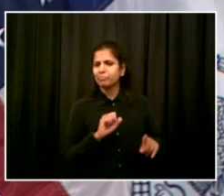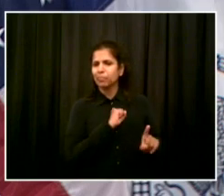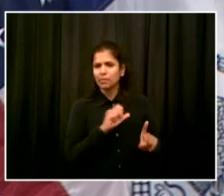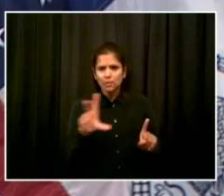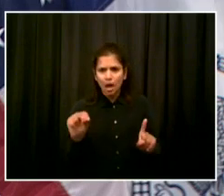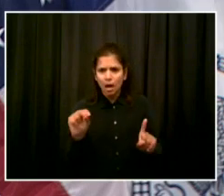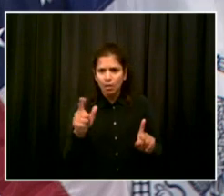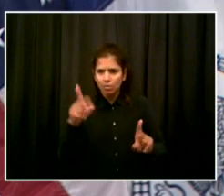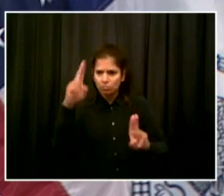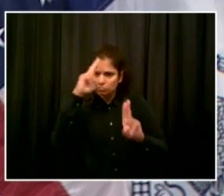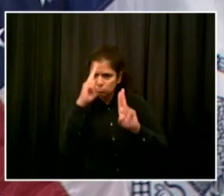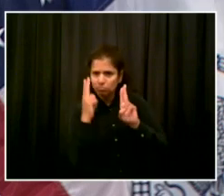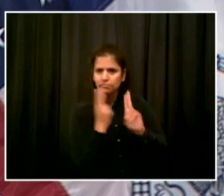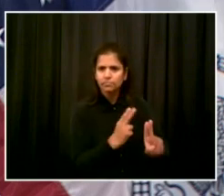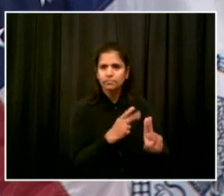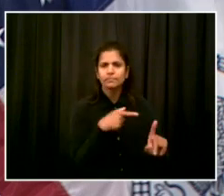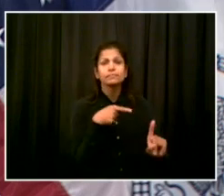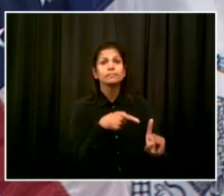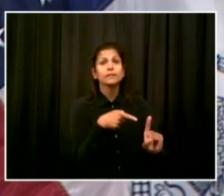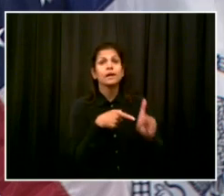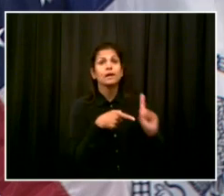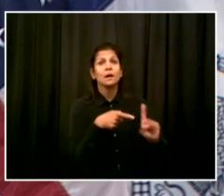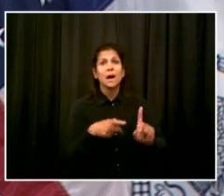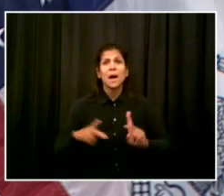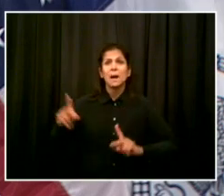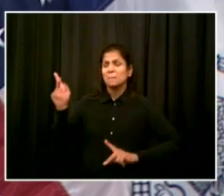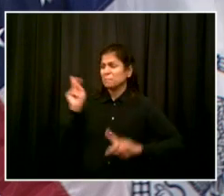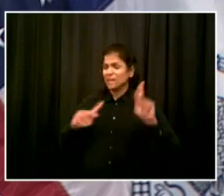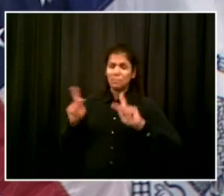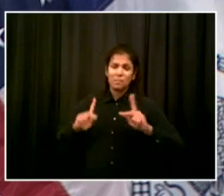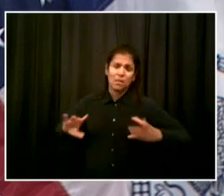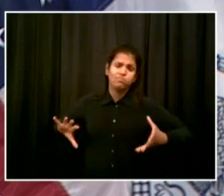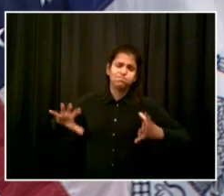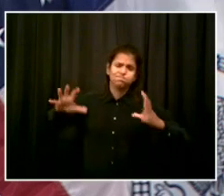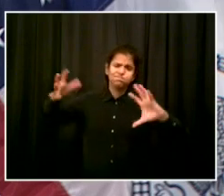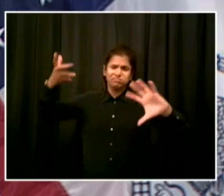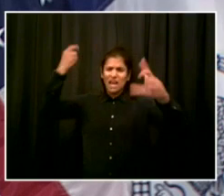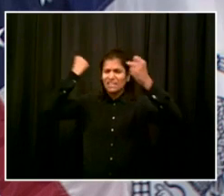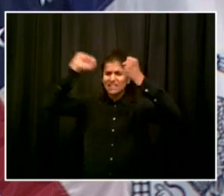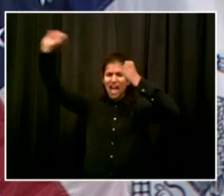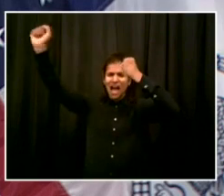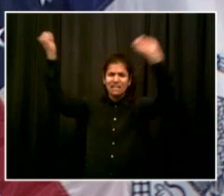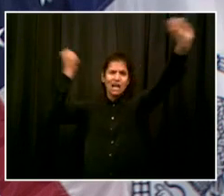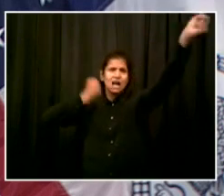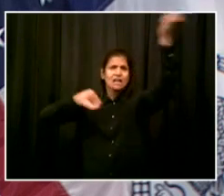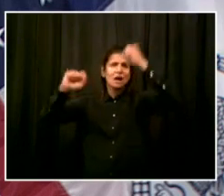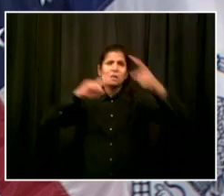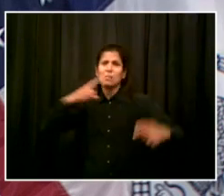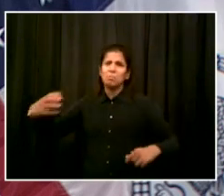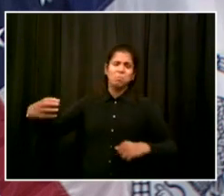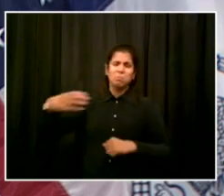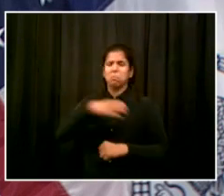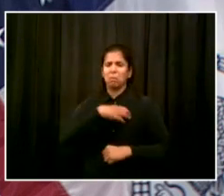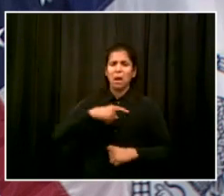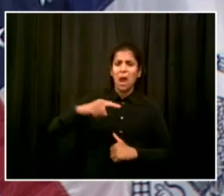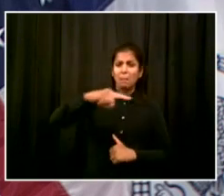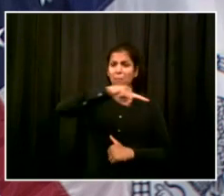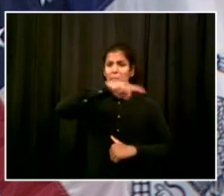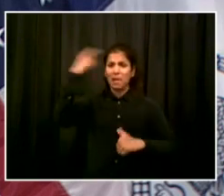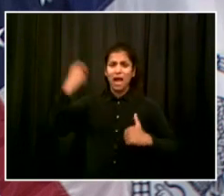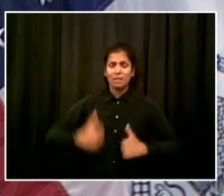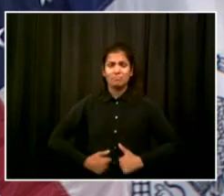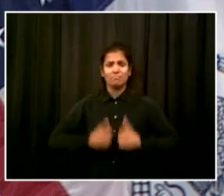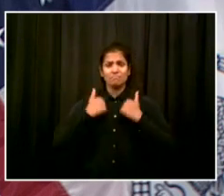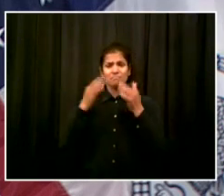and deeper. And that work will never stop. So we feel the pain and we feel the loss, and I've spent a lot of time with the